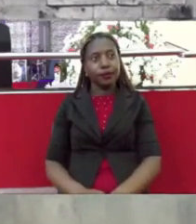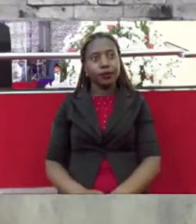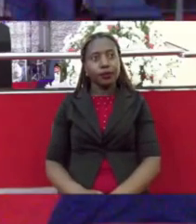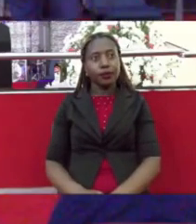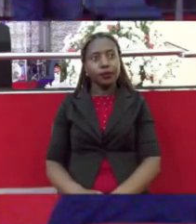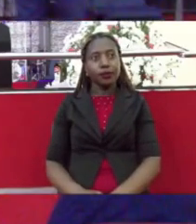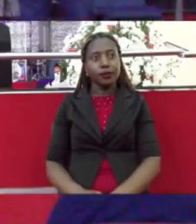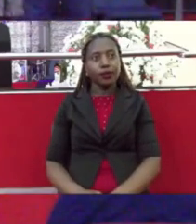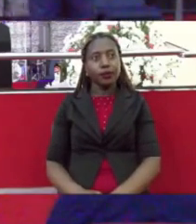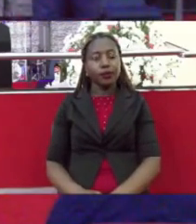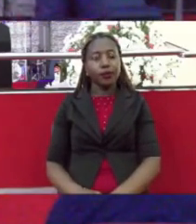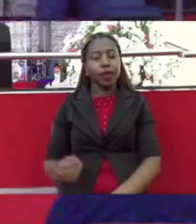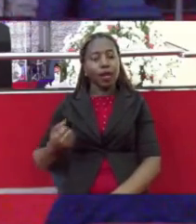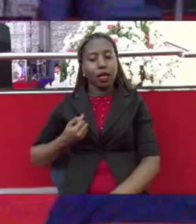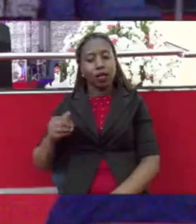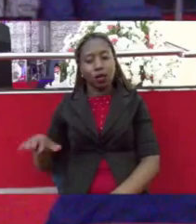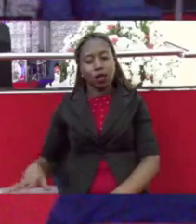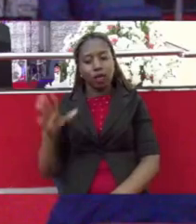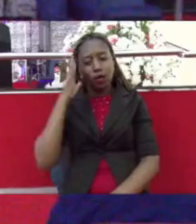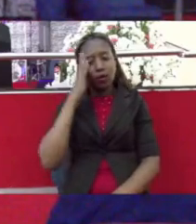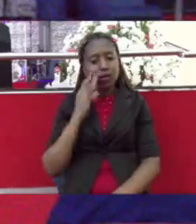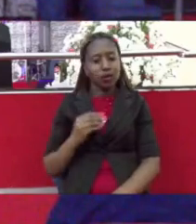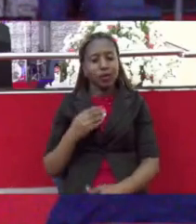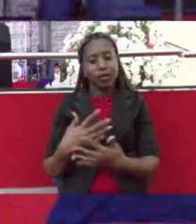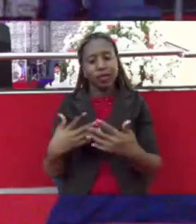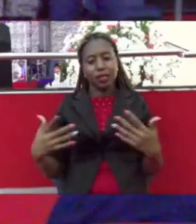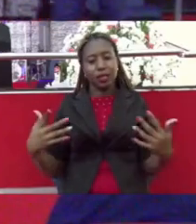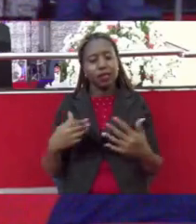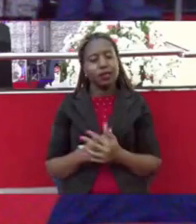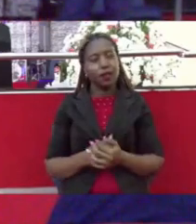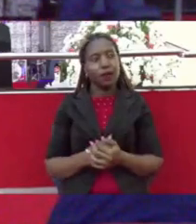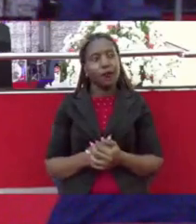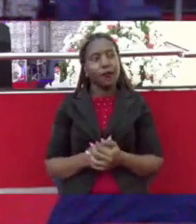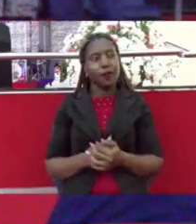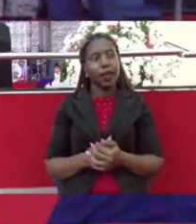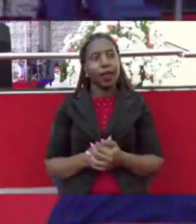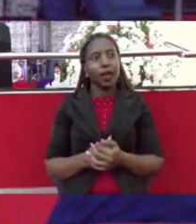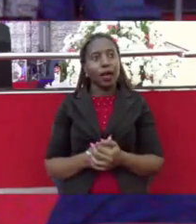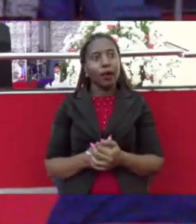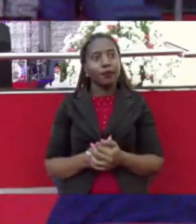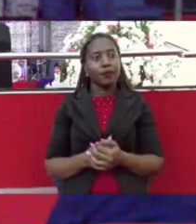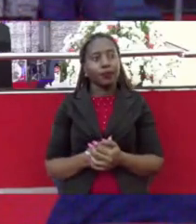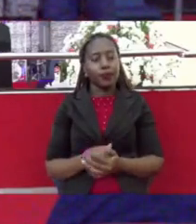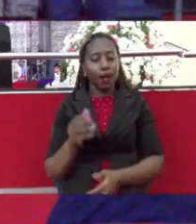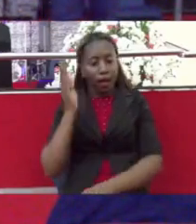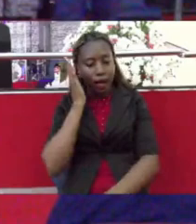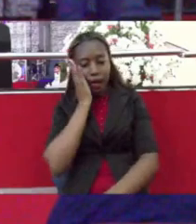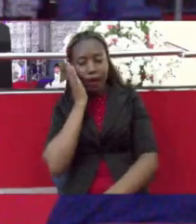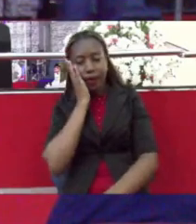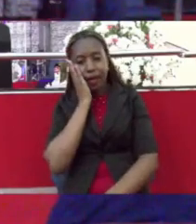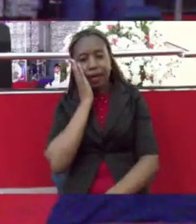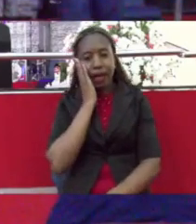daughter was passing through stuff. Binti akawa anapitia mambo. And the mother needed to cheer her